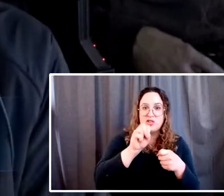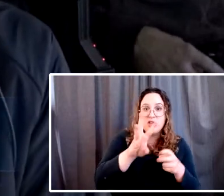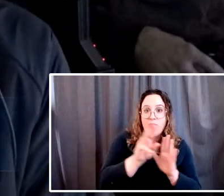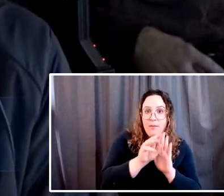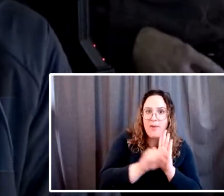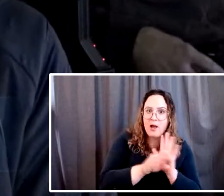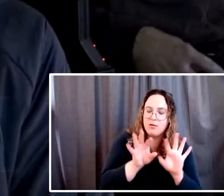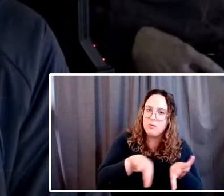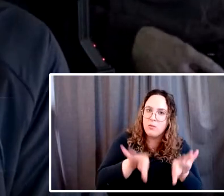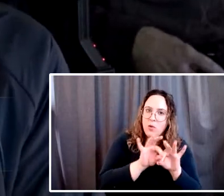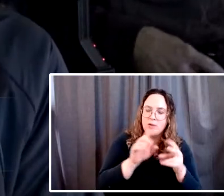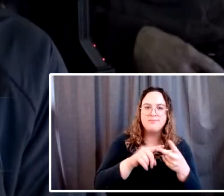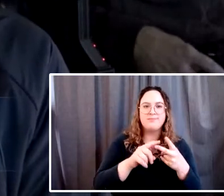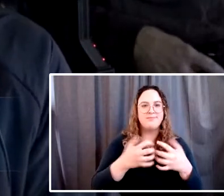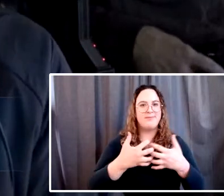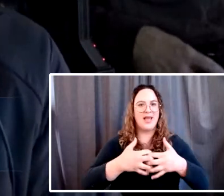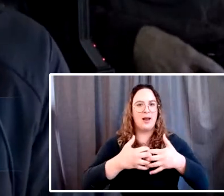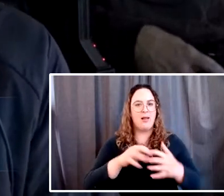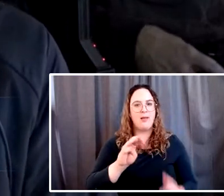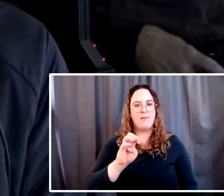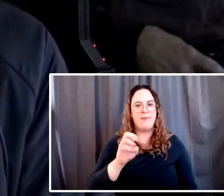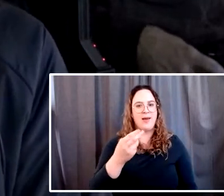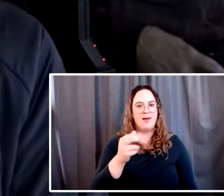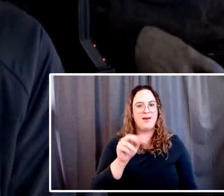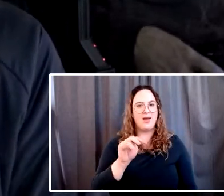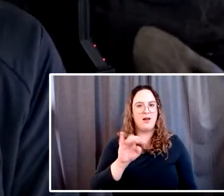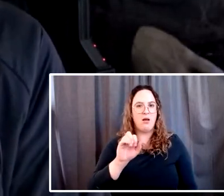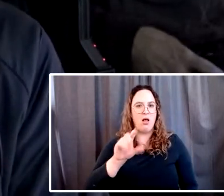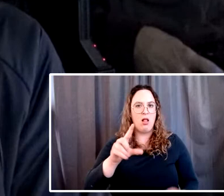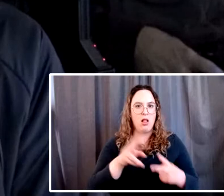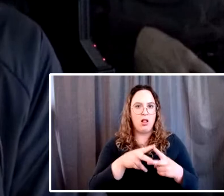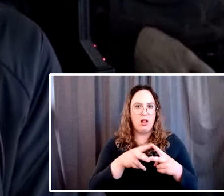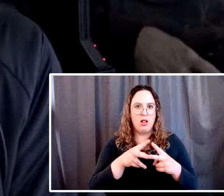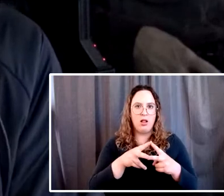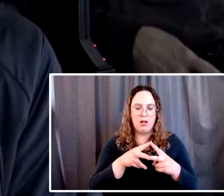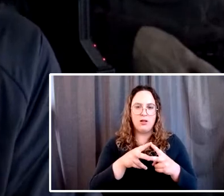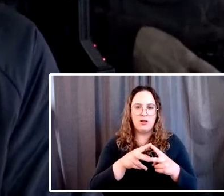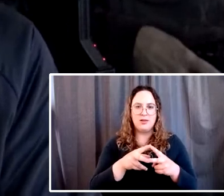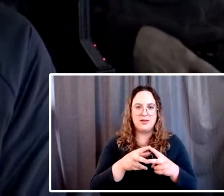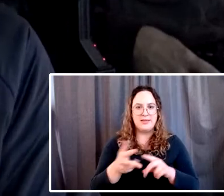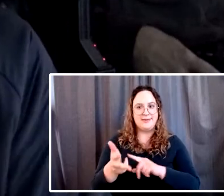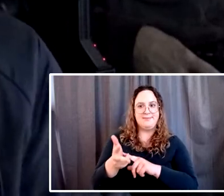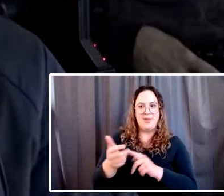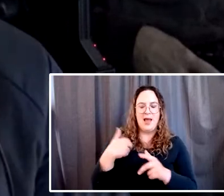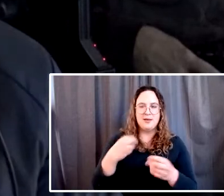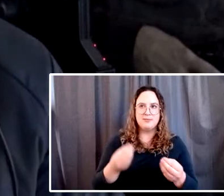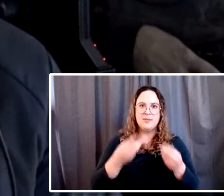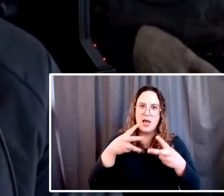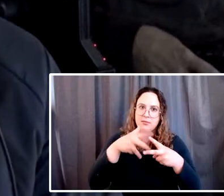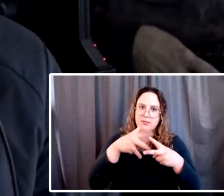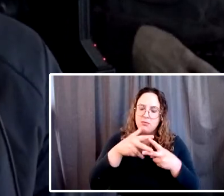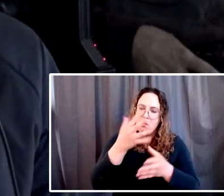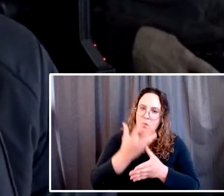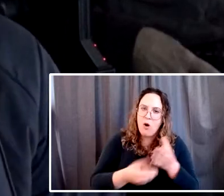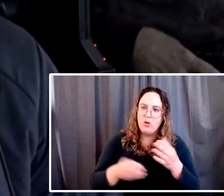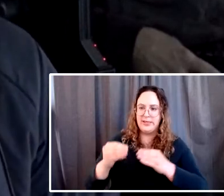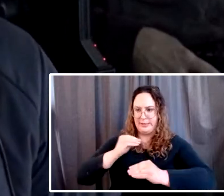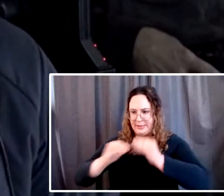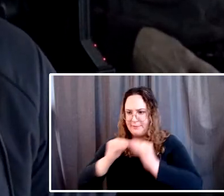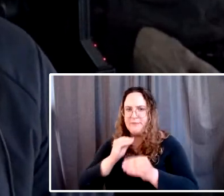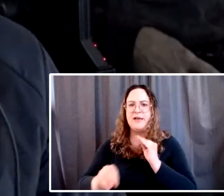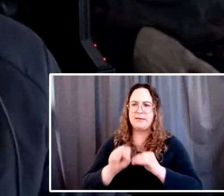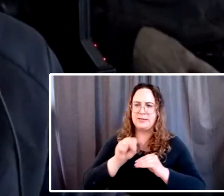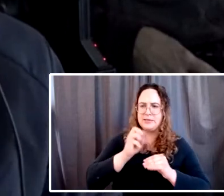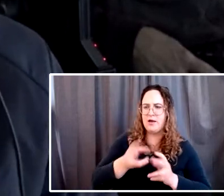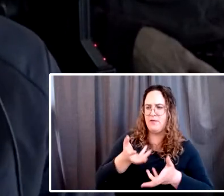is mechanical. A lot of mechanics on these mechanical items on this vehicle that need to repair. So the pilots not only fly the